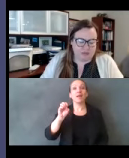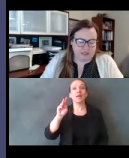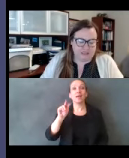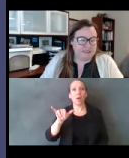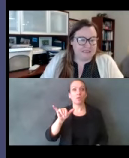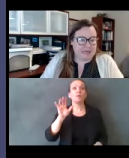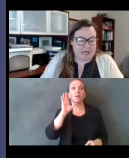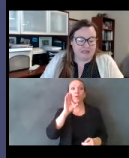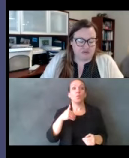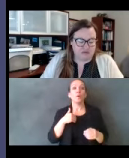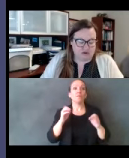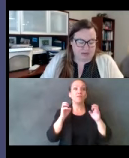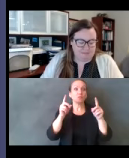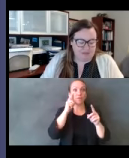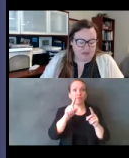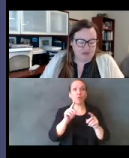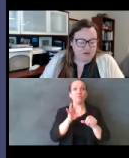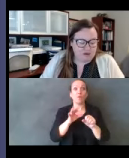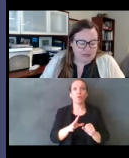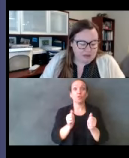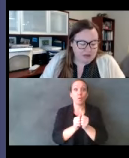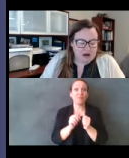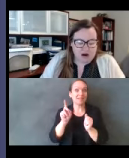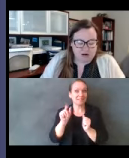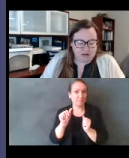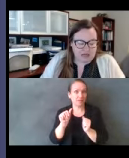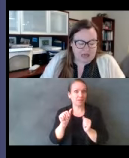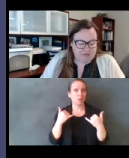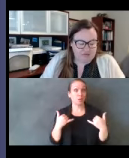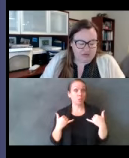with disabilities today at 2:30. You can email